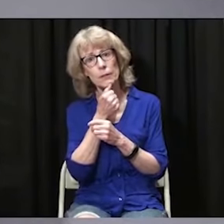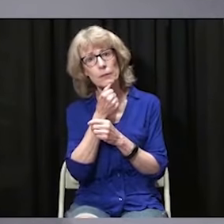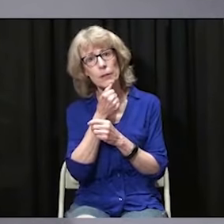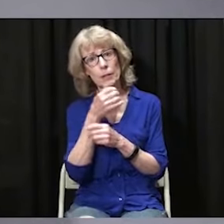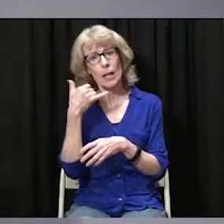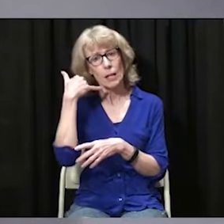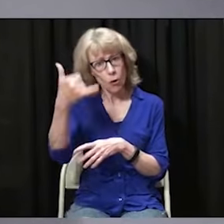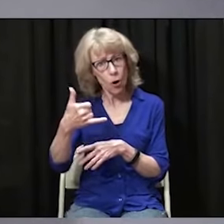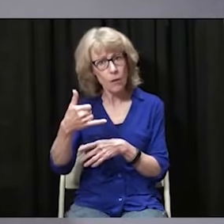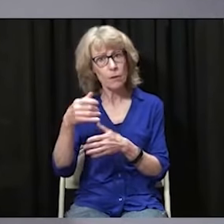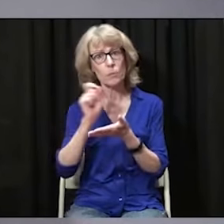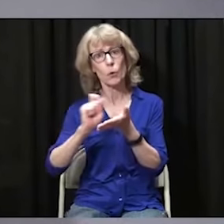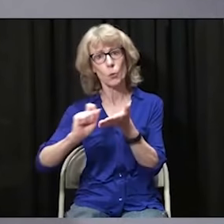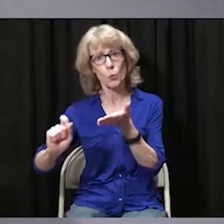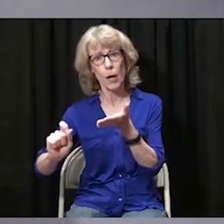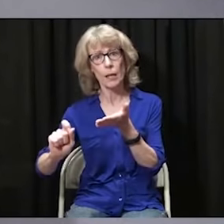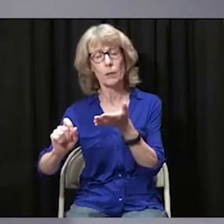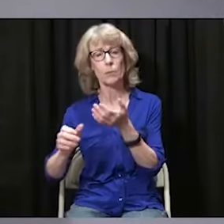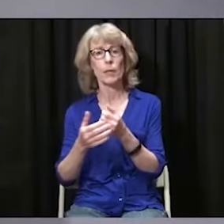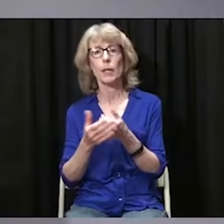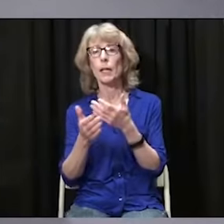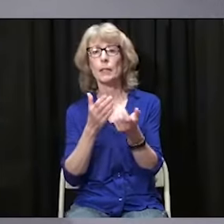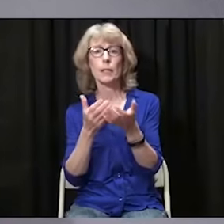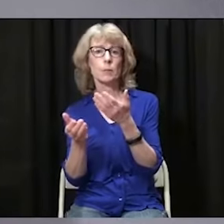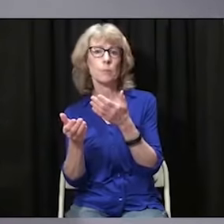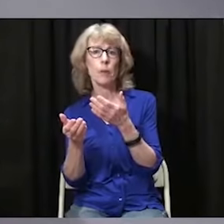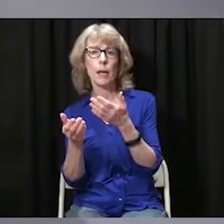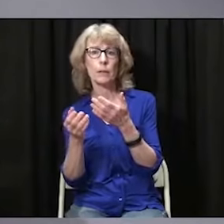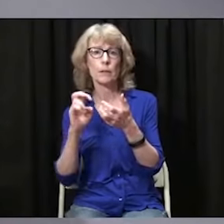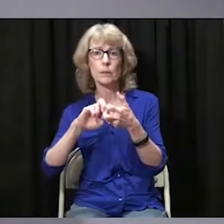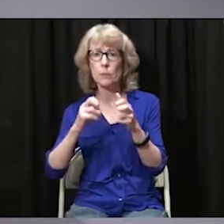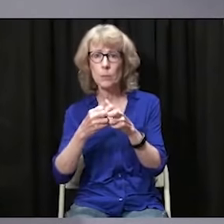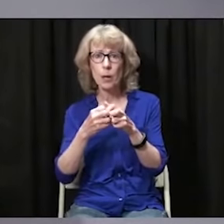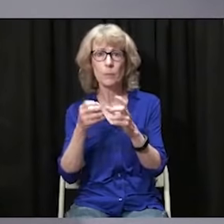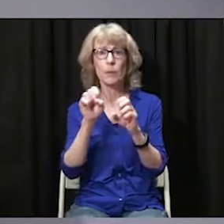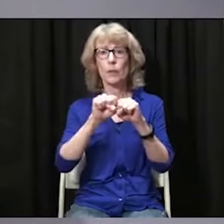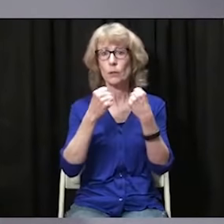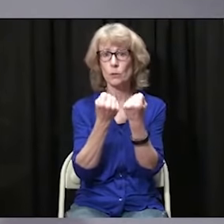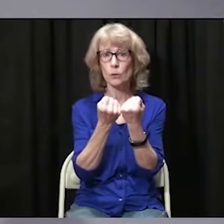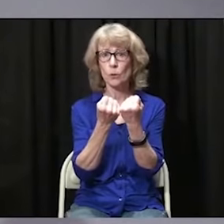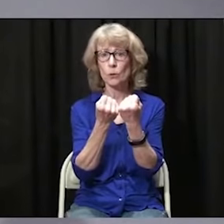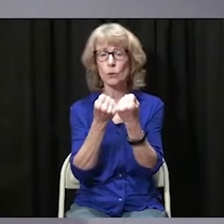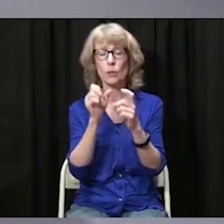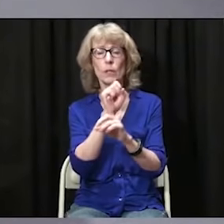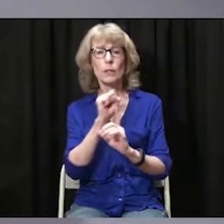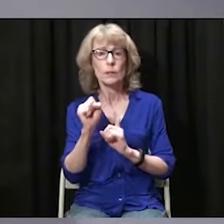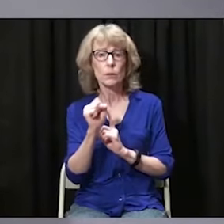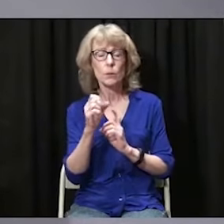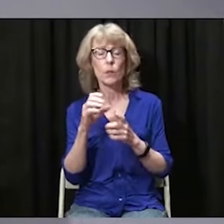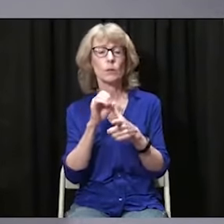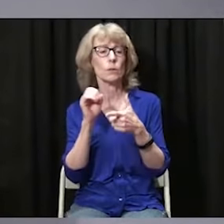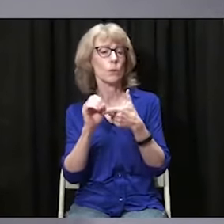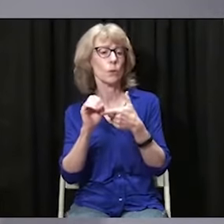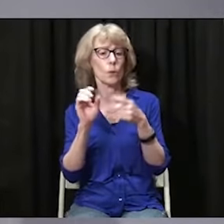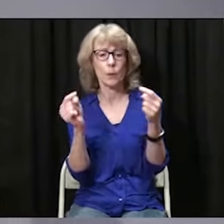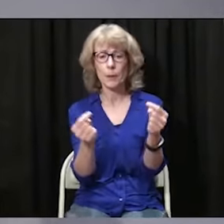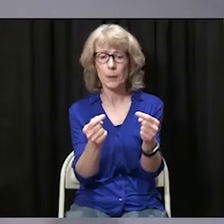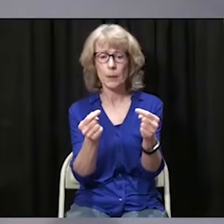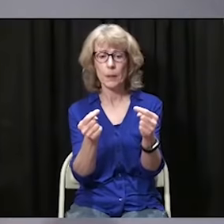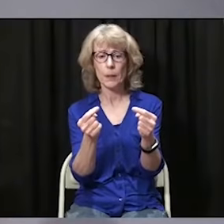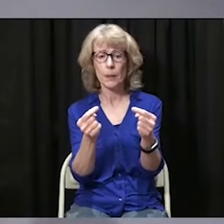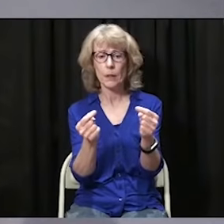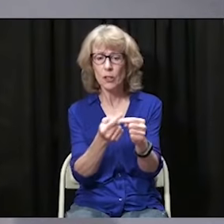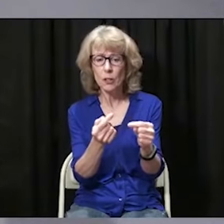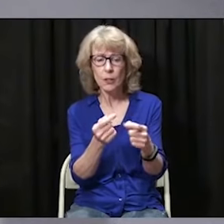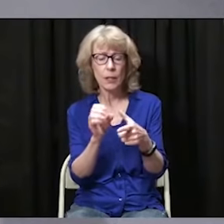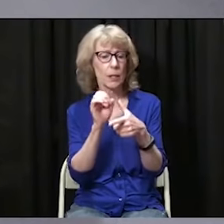a relational crisis, a social crisis, just someone who's lonely, someone who's bored, somebody that's in pain right now. And I want you to put that person